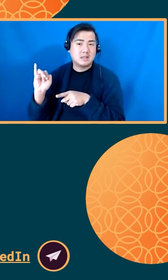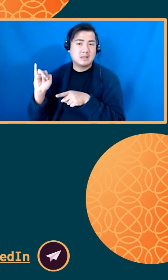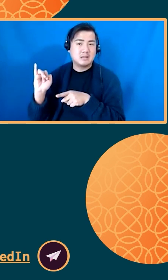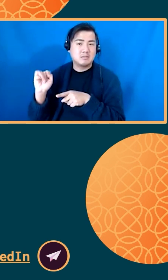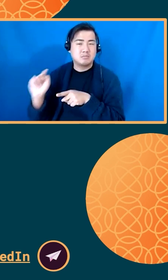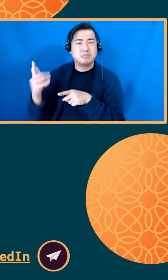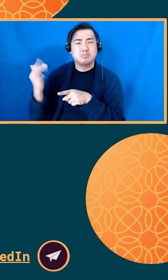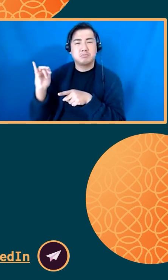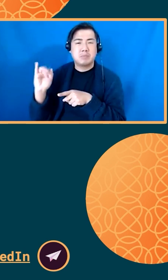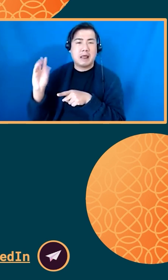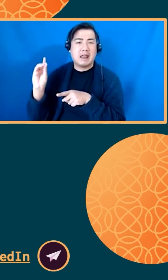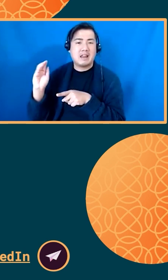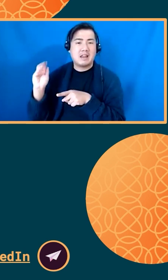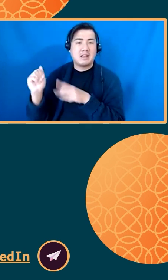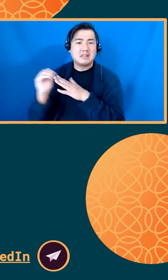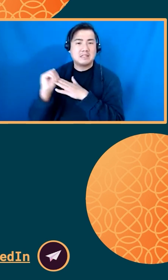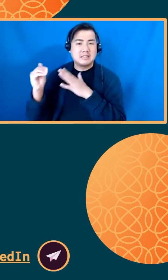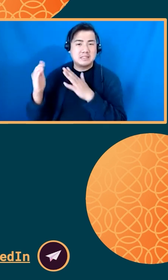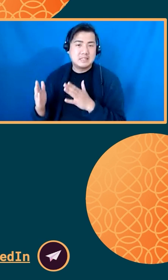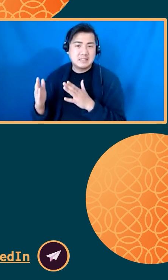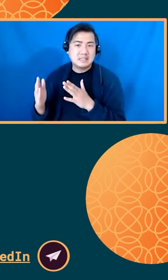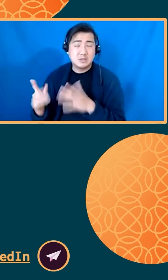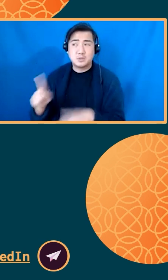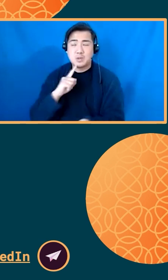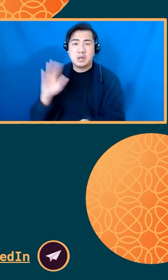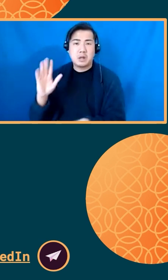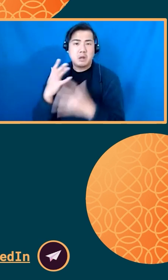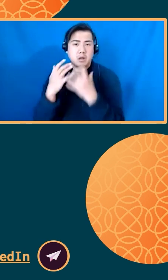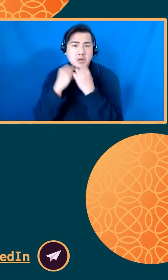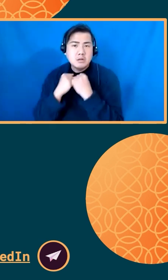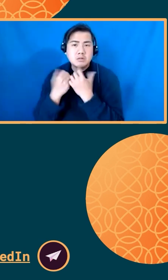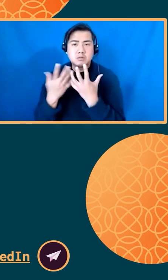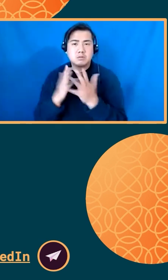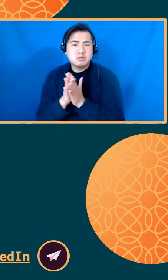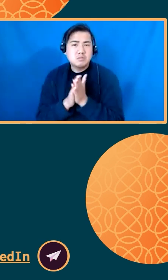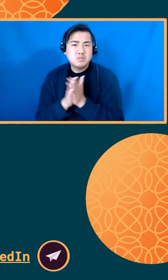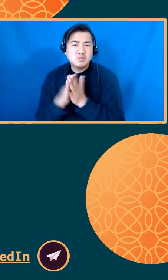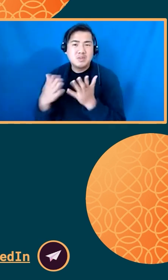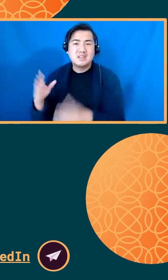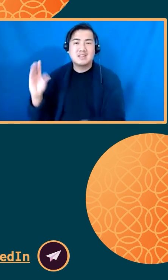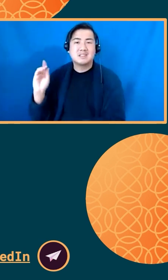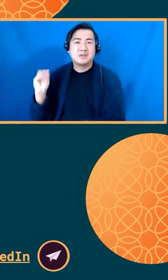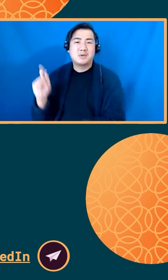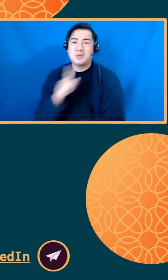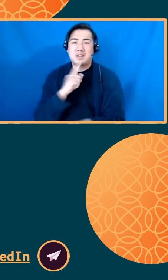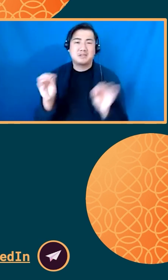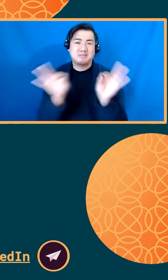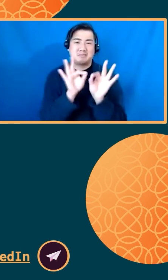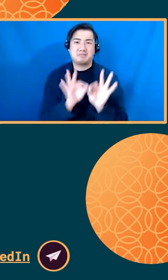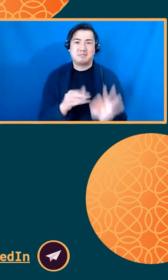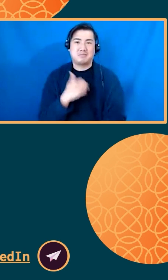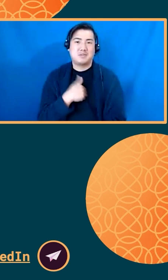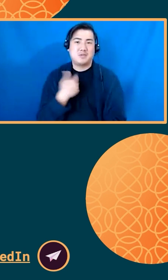data leader. Data is her passion. I'm like, none of this is on the slide. I'm sorry, Aparna. I'm totally